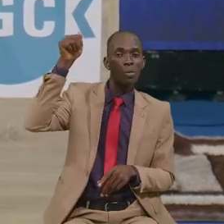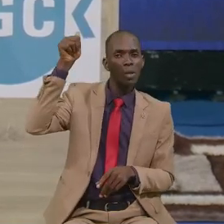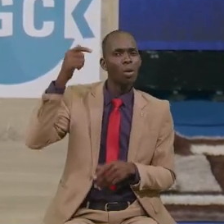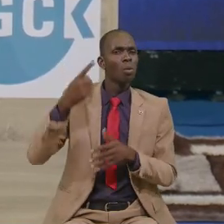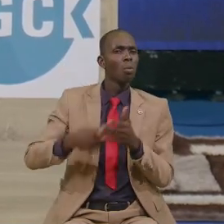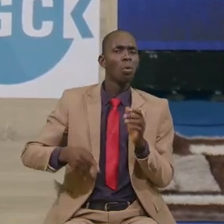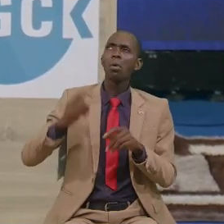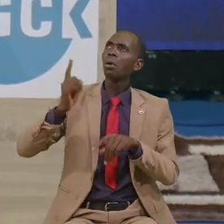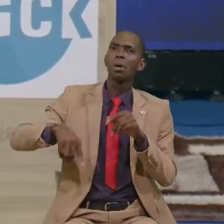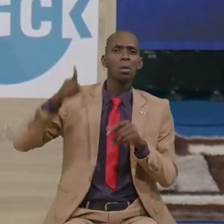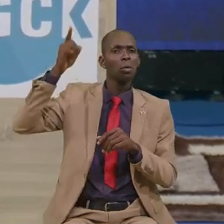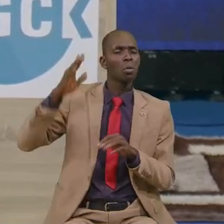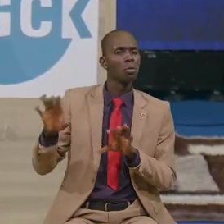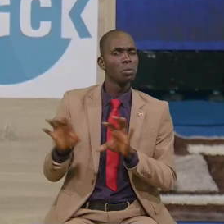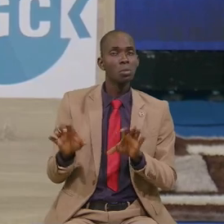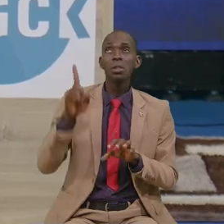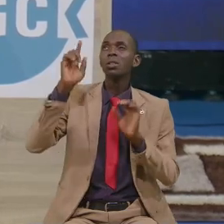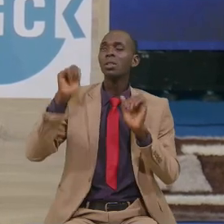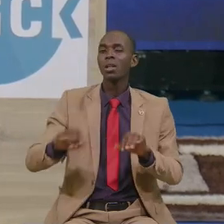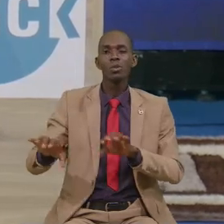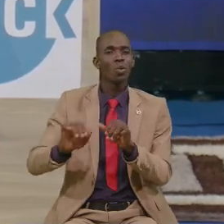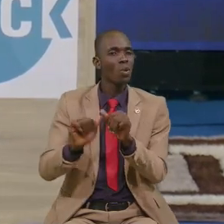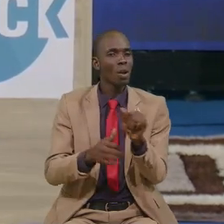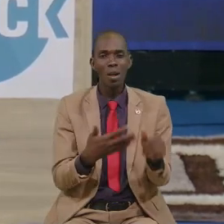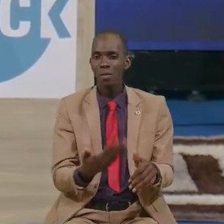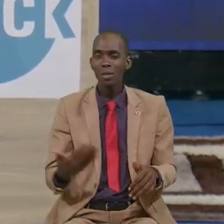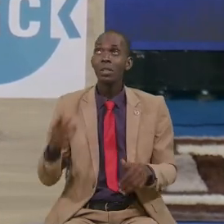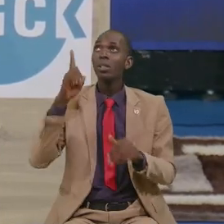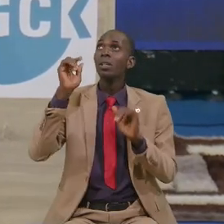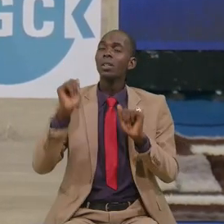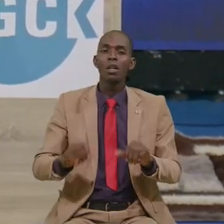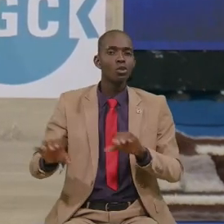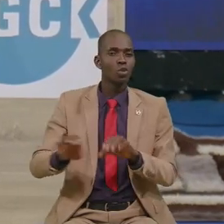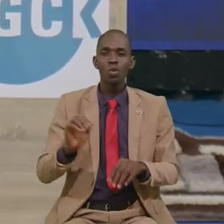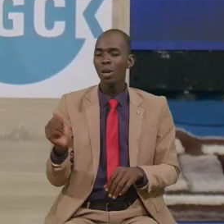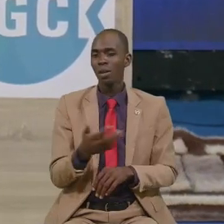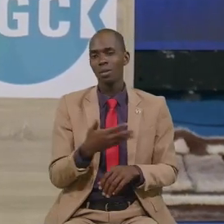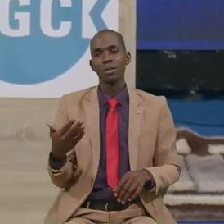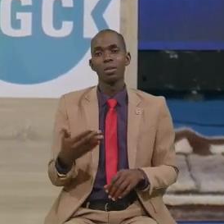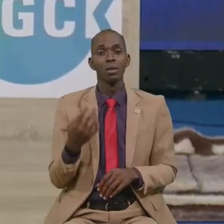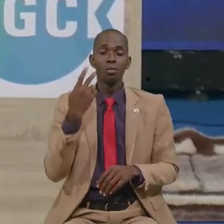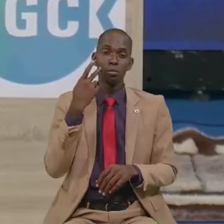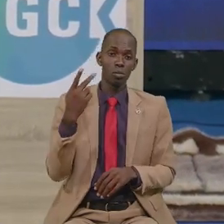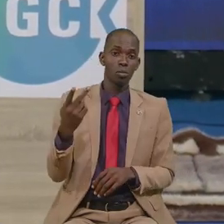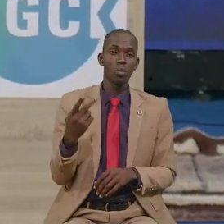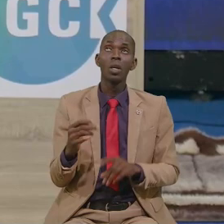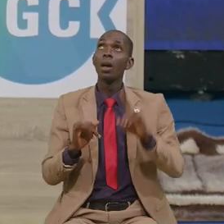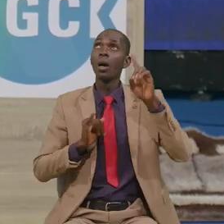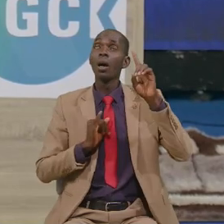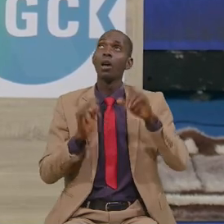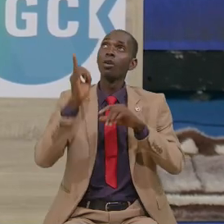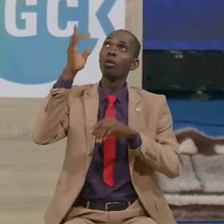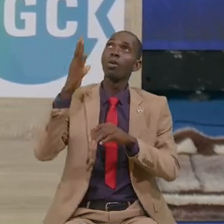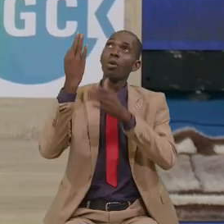do? He can do everything. He can do anything. Behold, I, the God of heaven,